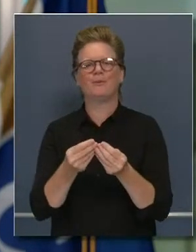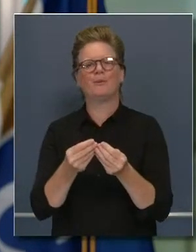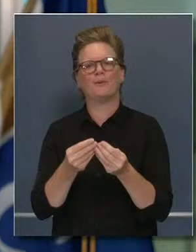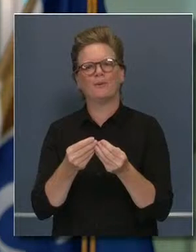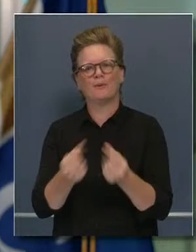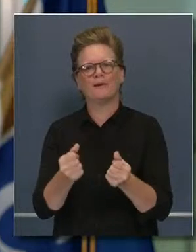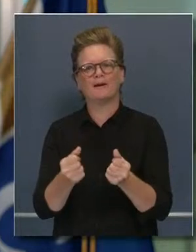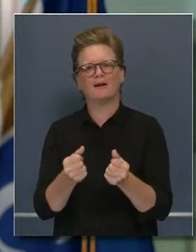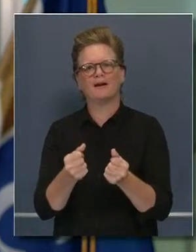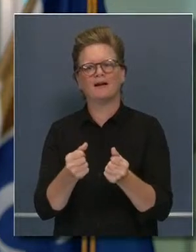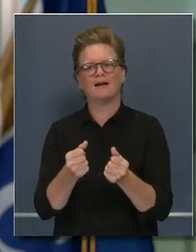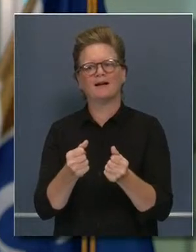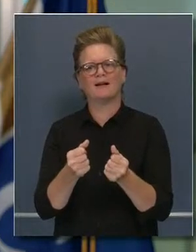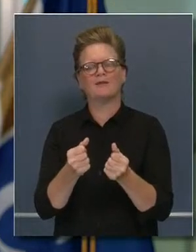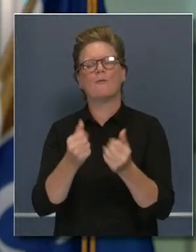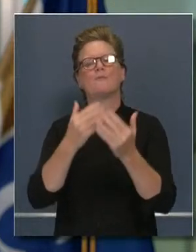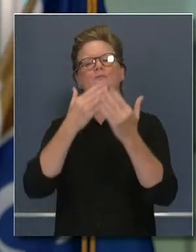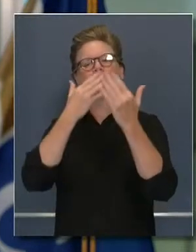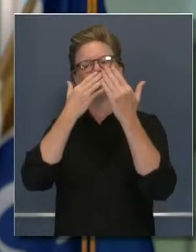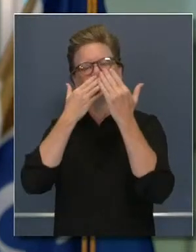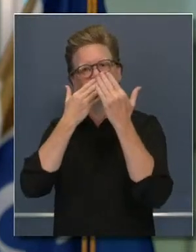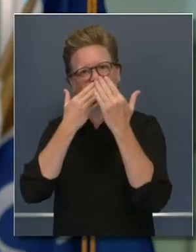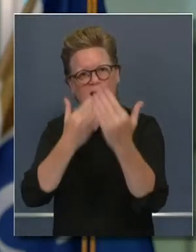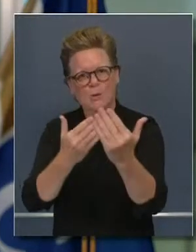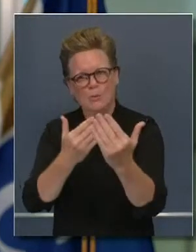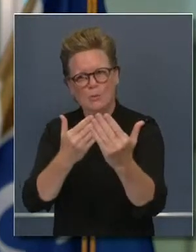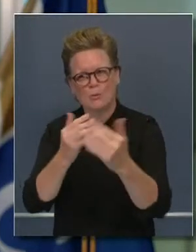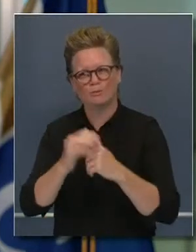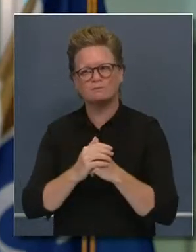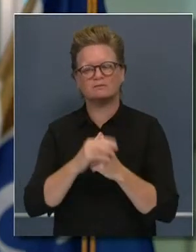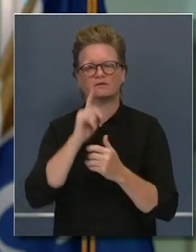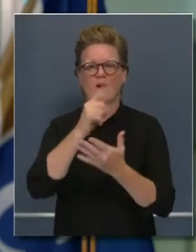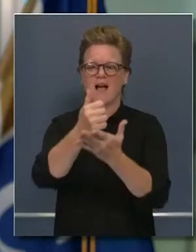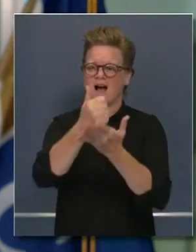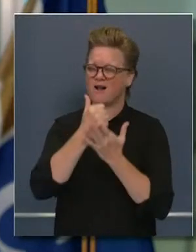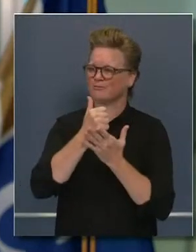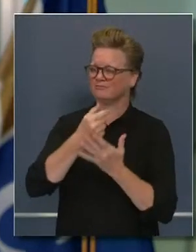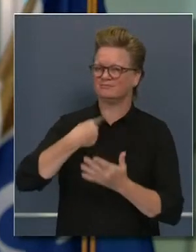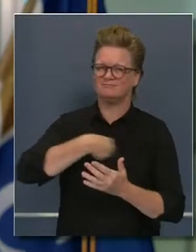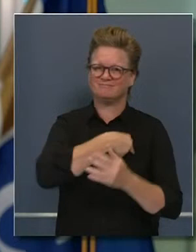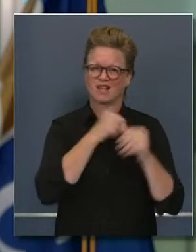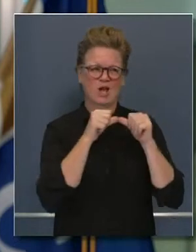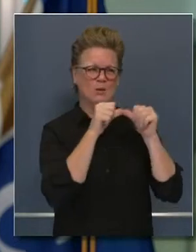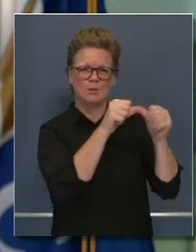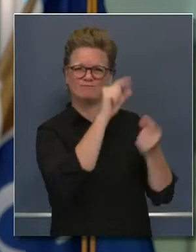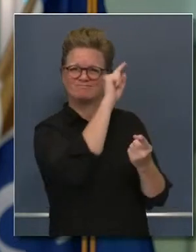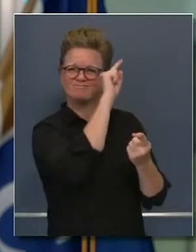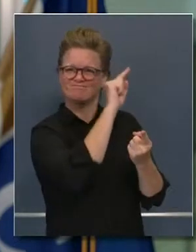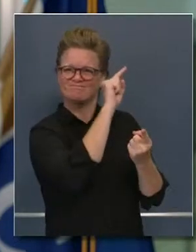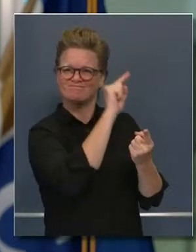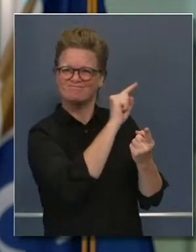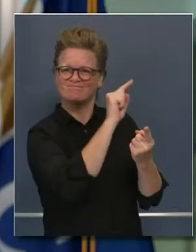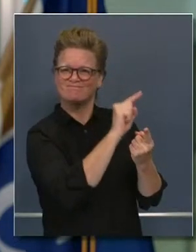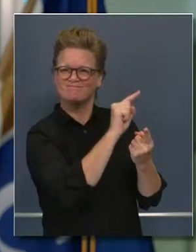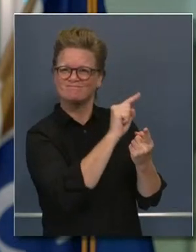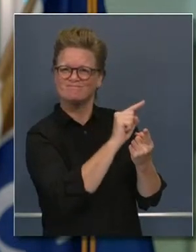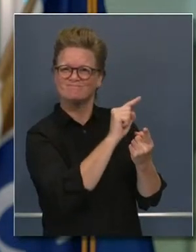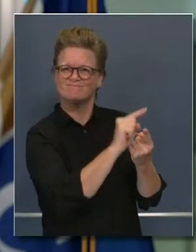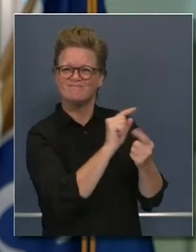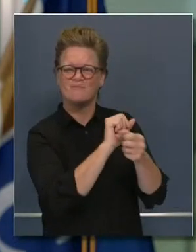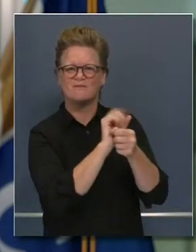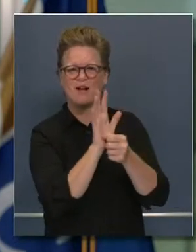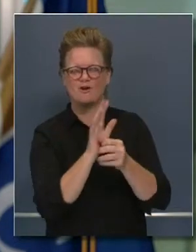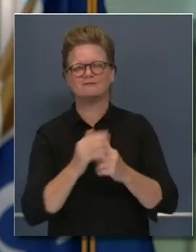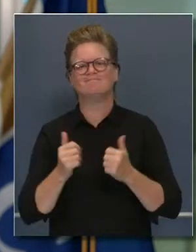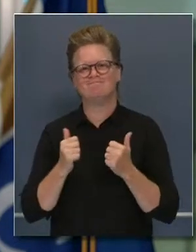you for the work you've done to get us to that 3.8% positivity rate, at least tracking over the last 7-day period. Let me